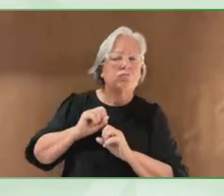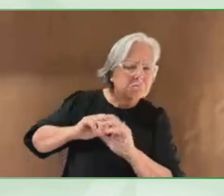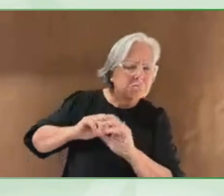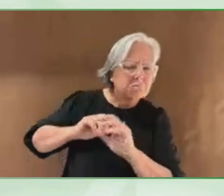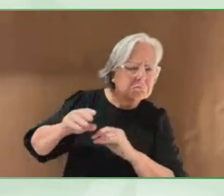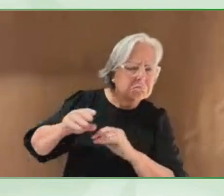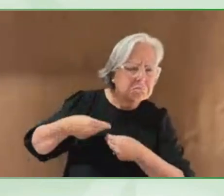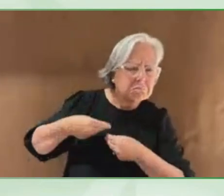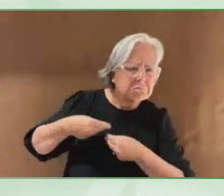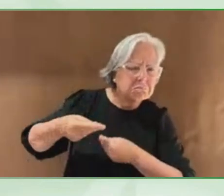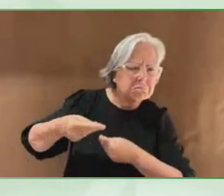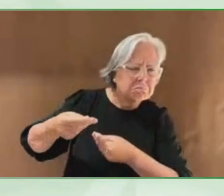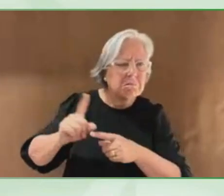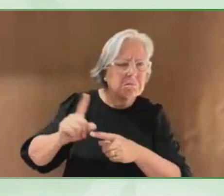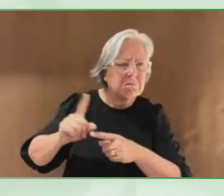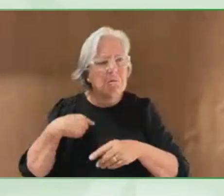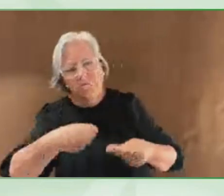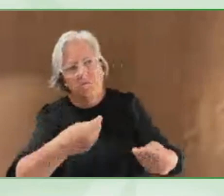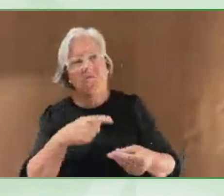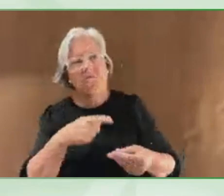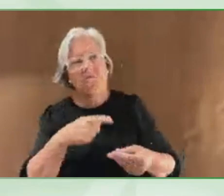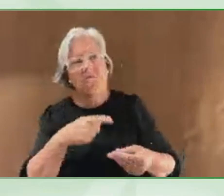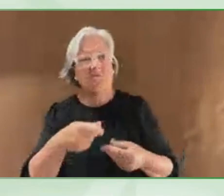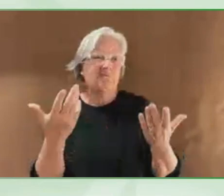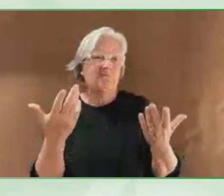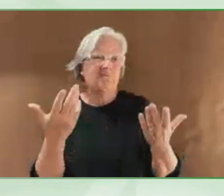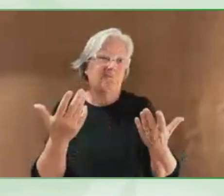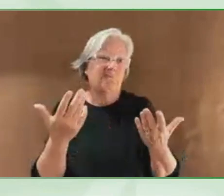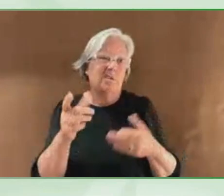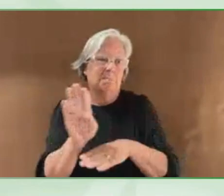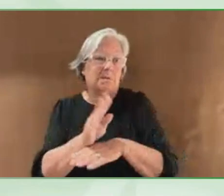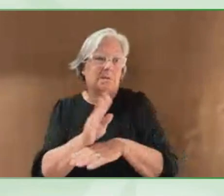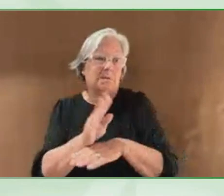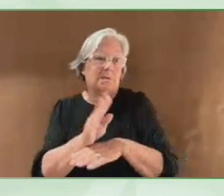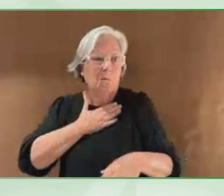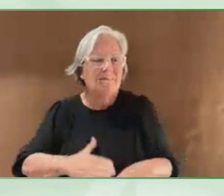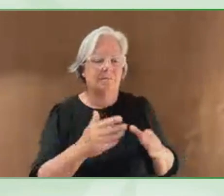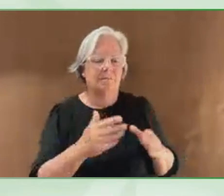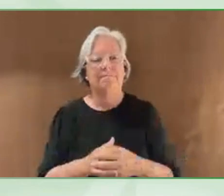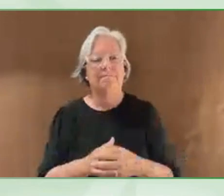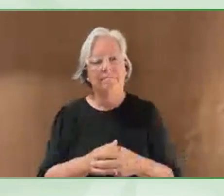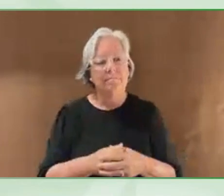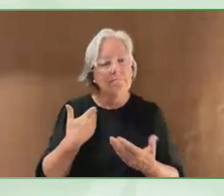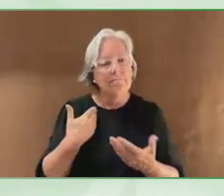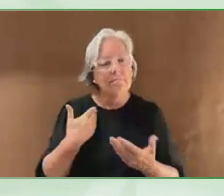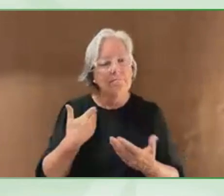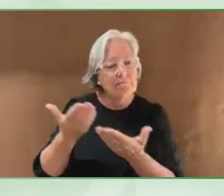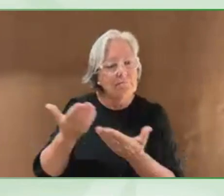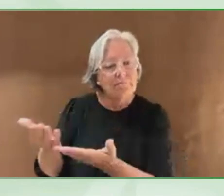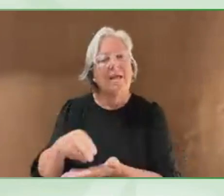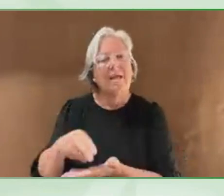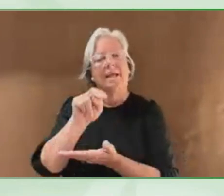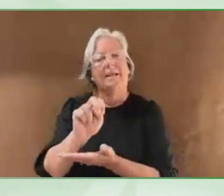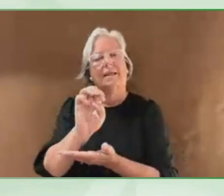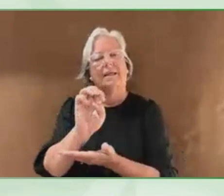what business want. Yeah. Thank you for sharing that. Neil, on your side, so I'll ask you to kind of talk about two topics at the